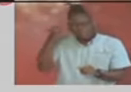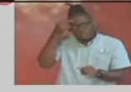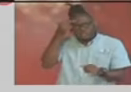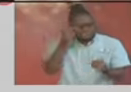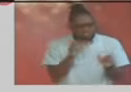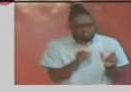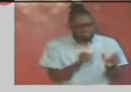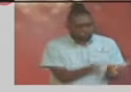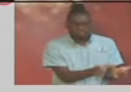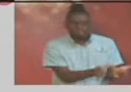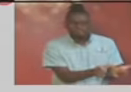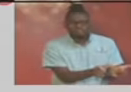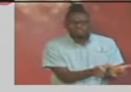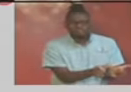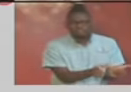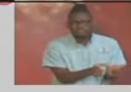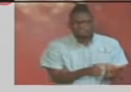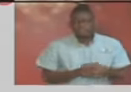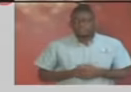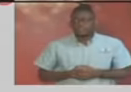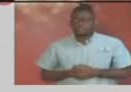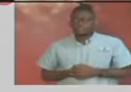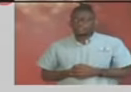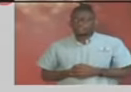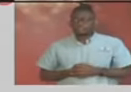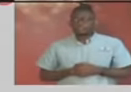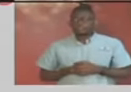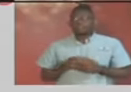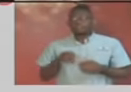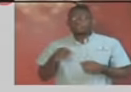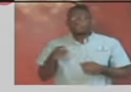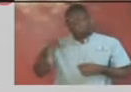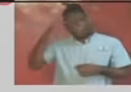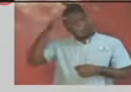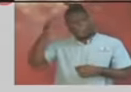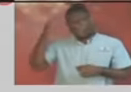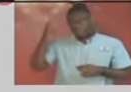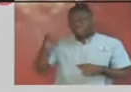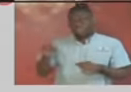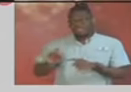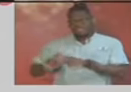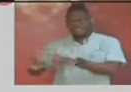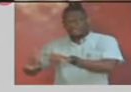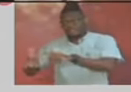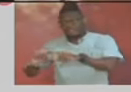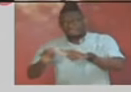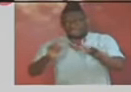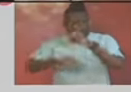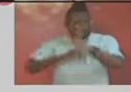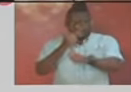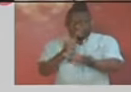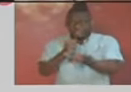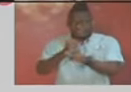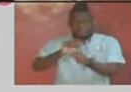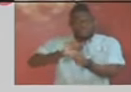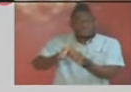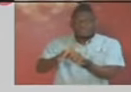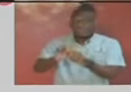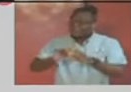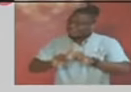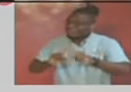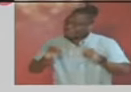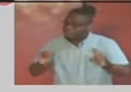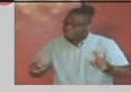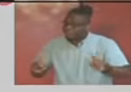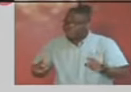have seen that they impact both vaccine efficacy and they also impact the spread of disease. Some of the strains are